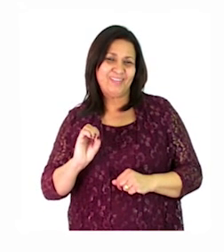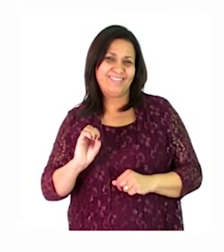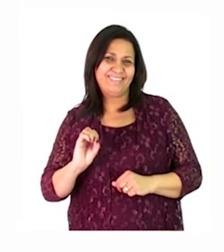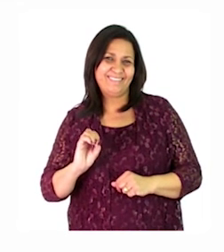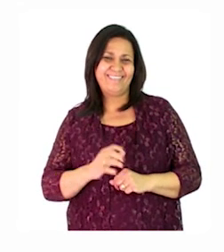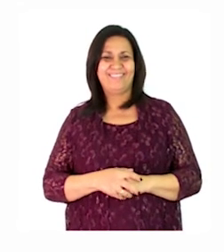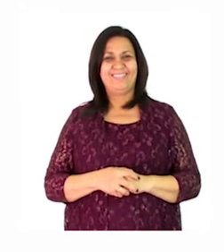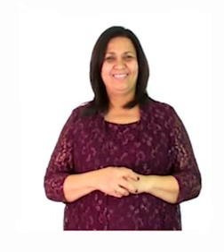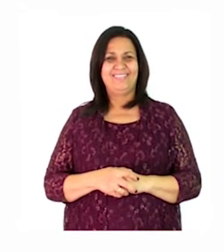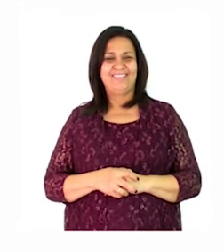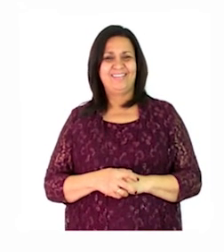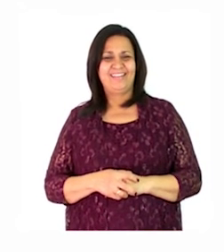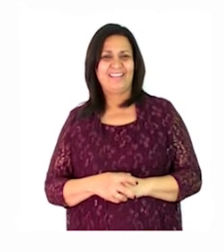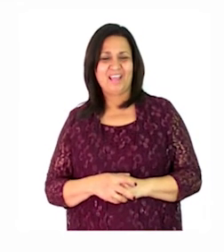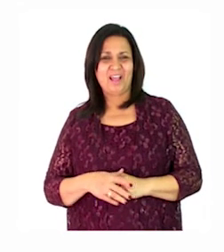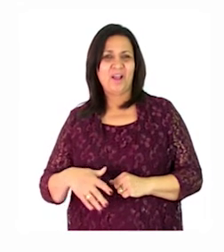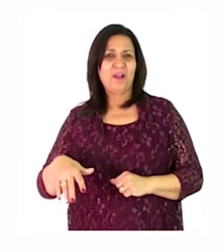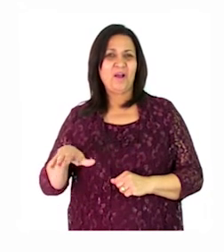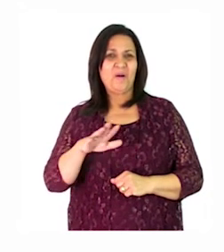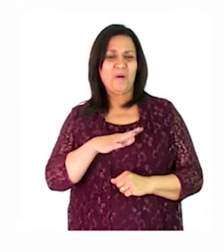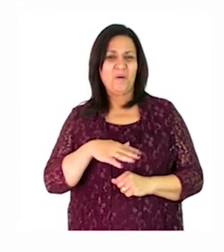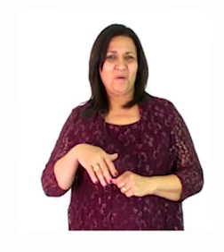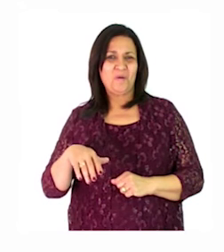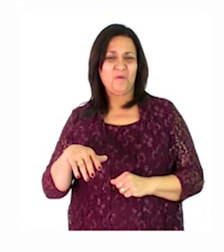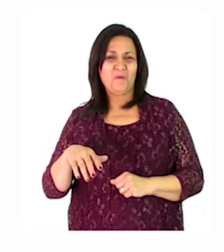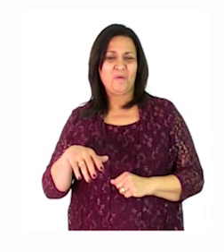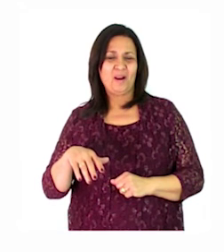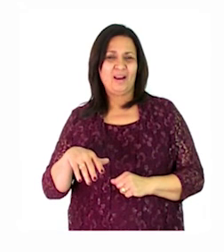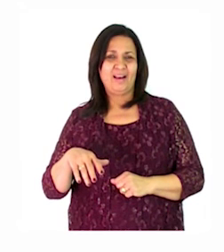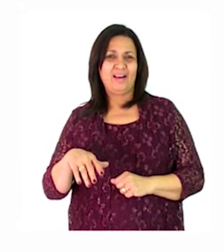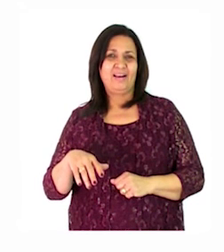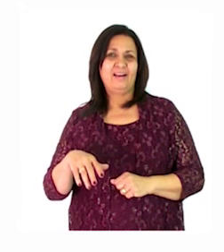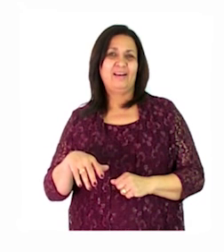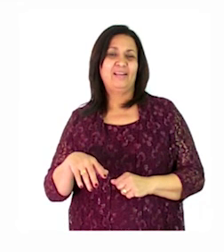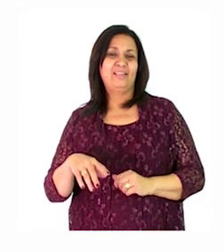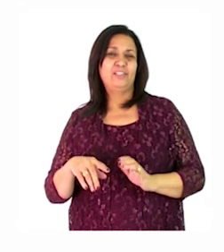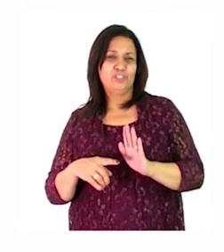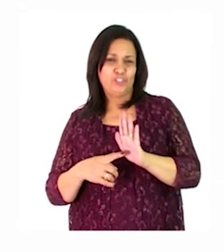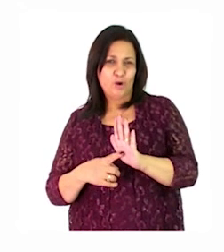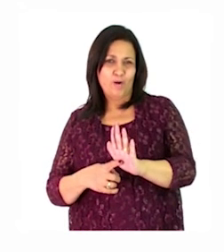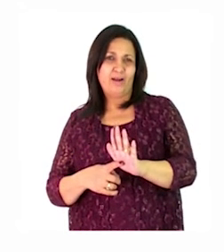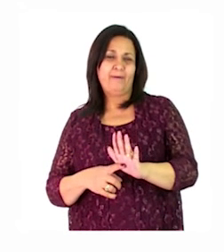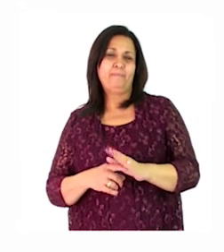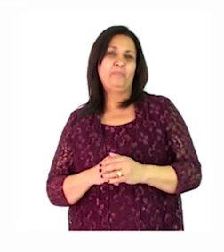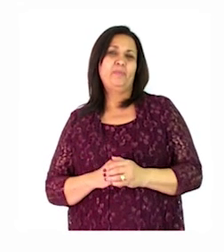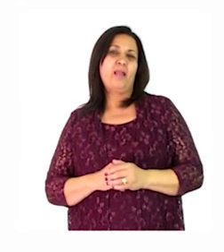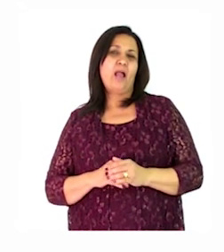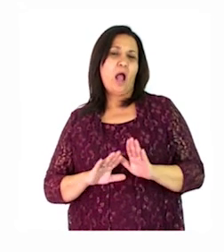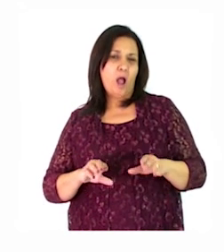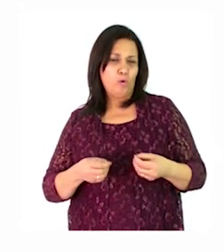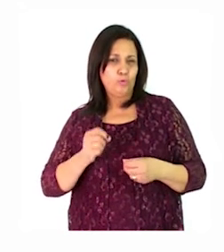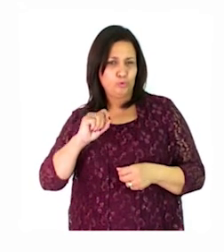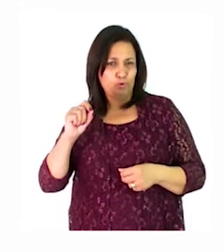All the writing directions are shown on the worksheet